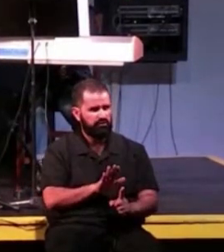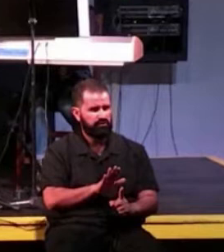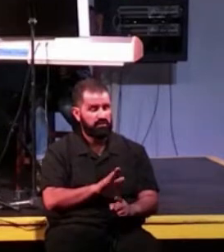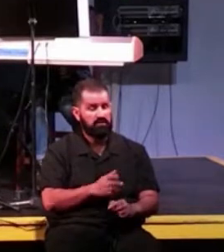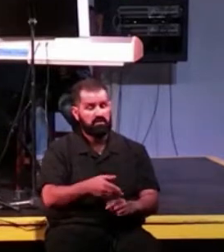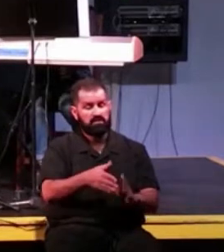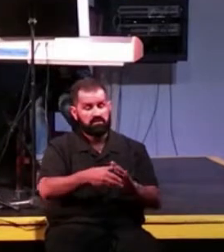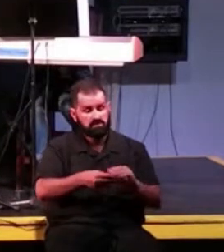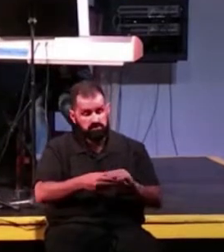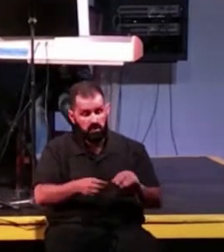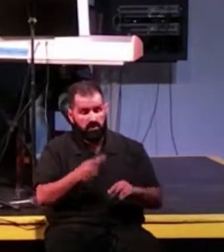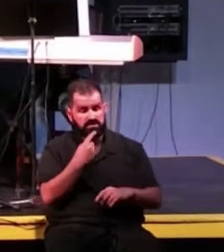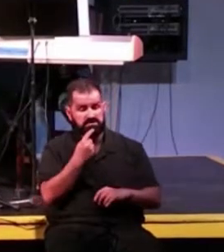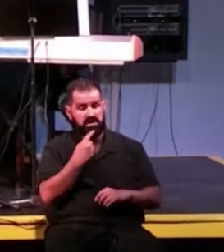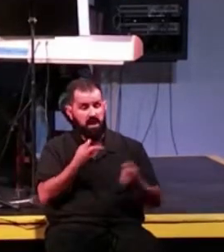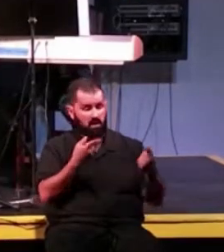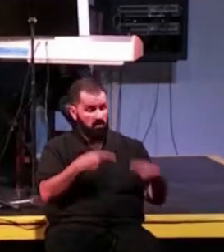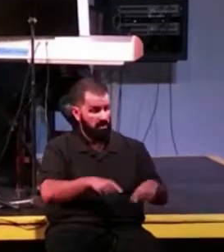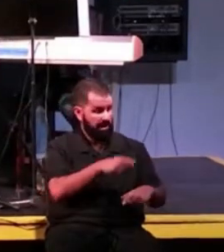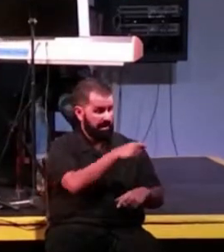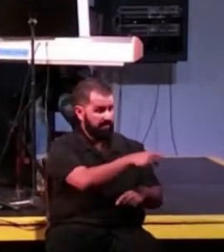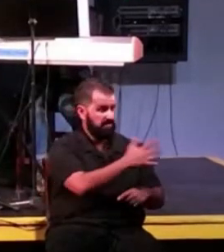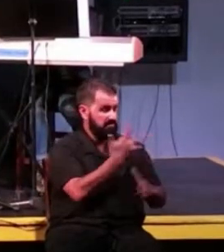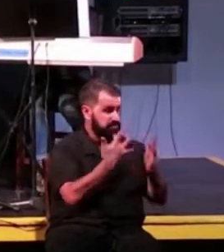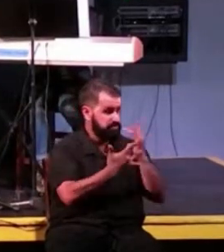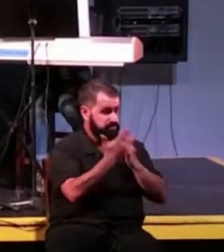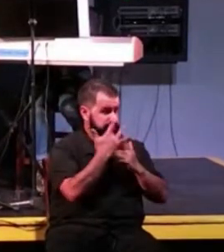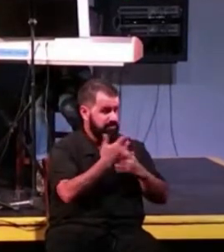The Bible says when there was a severe famine,